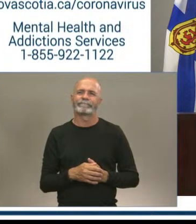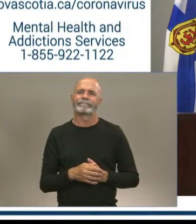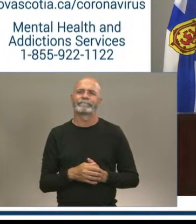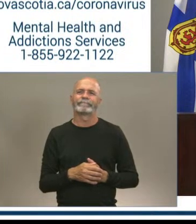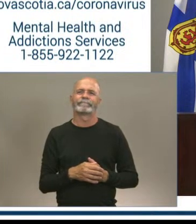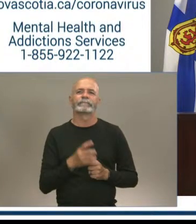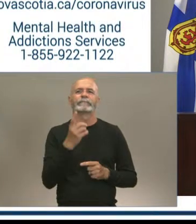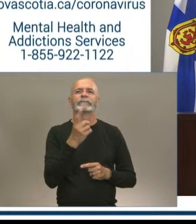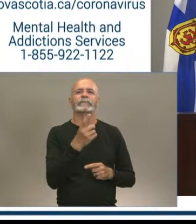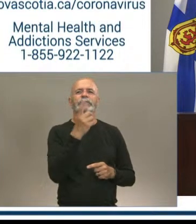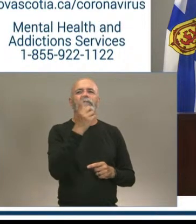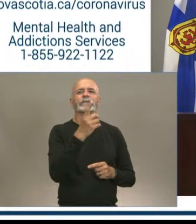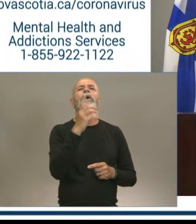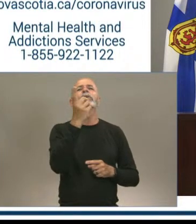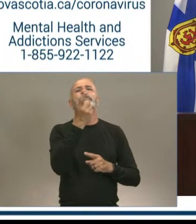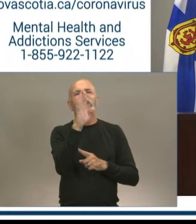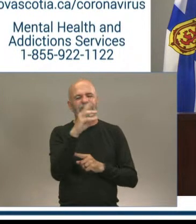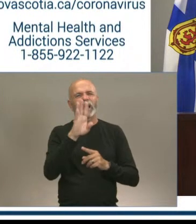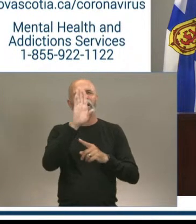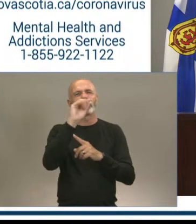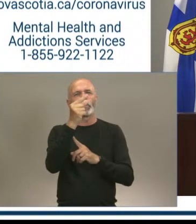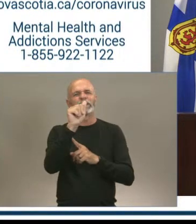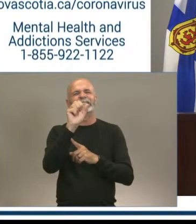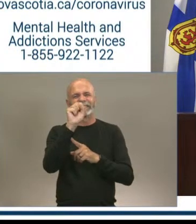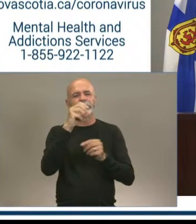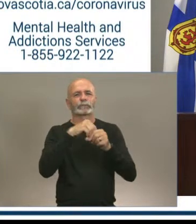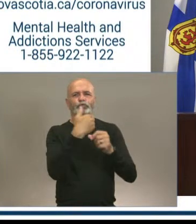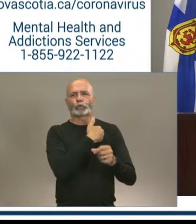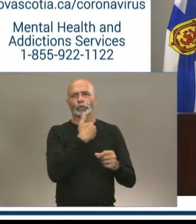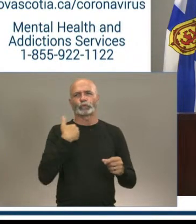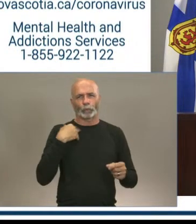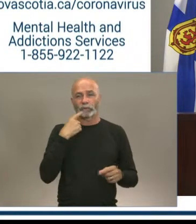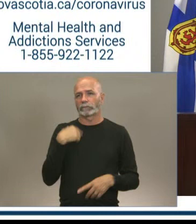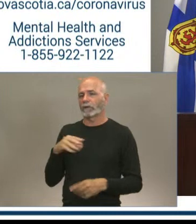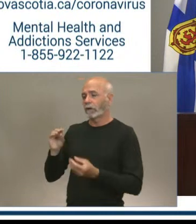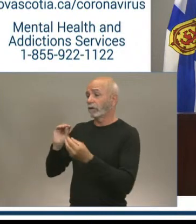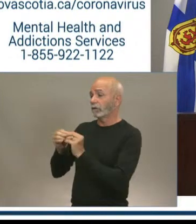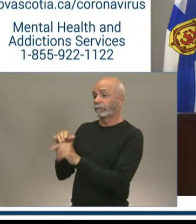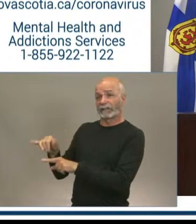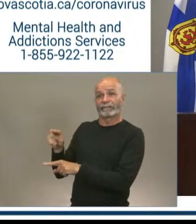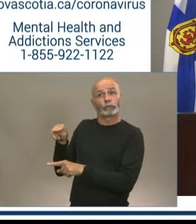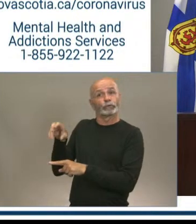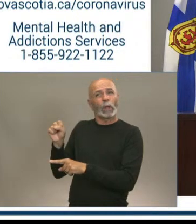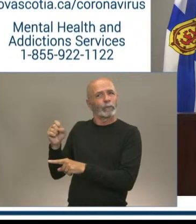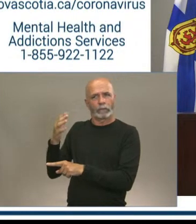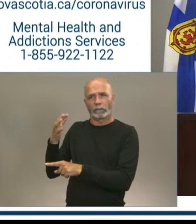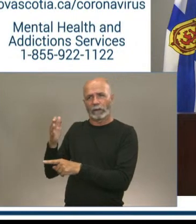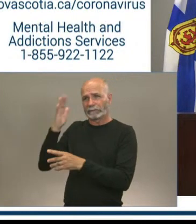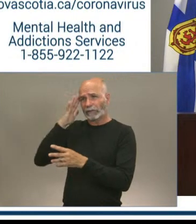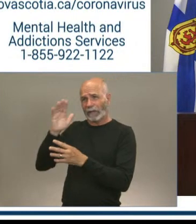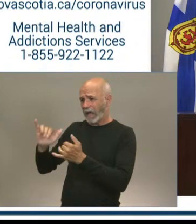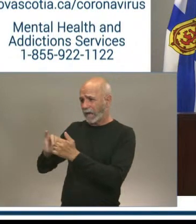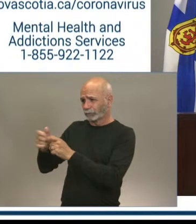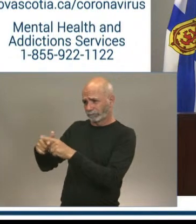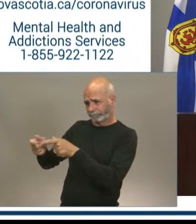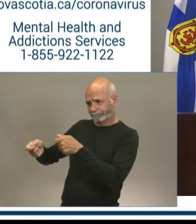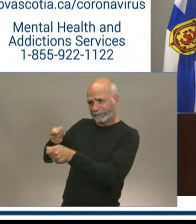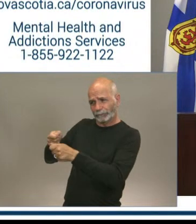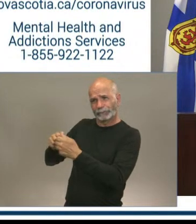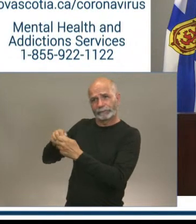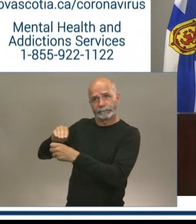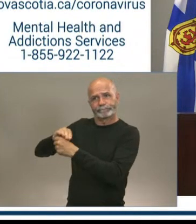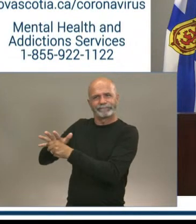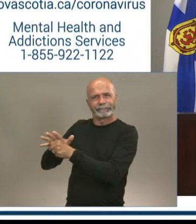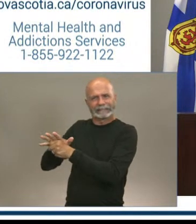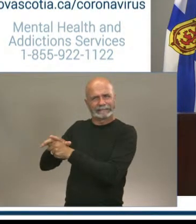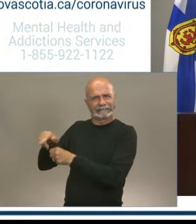He tweeted that Nova Scotia showed a masterclass in how to manage the COVID-19 pandemic. What are the key factors